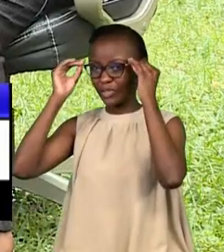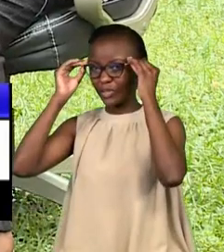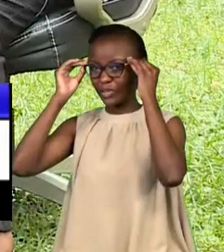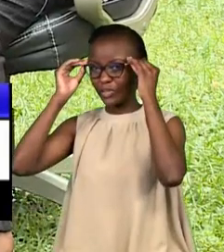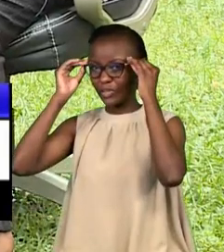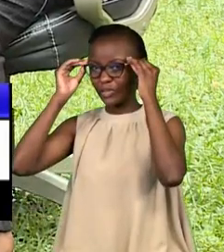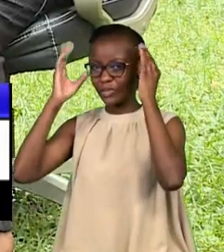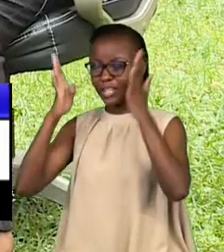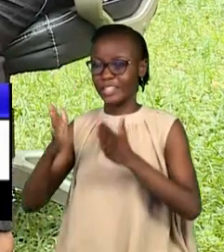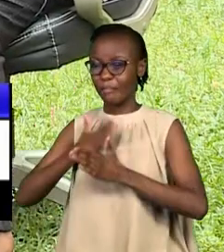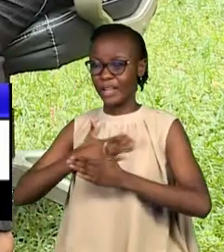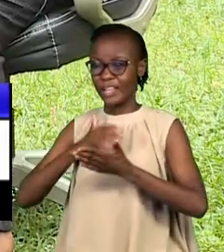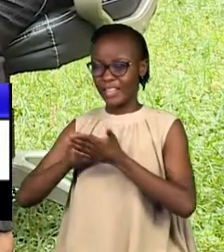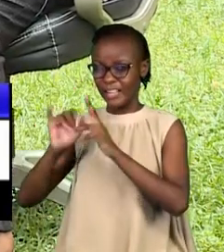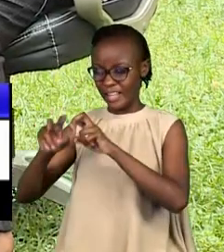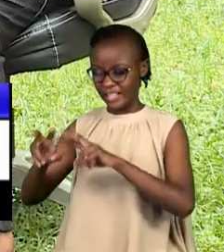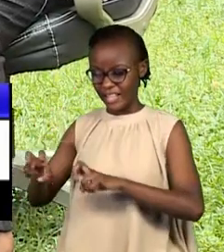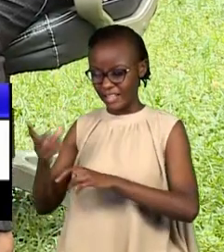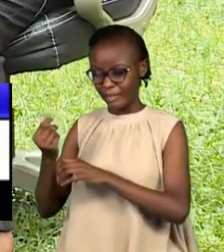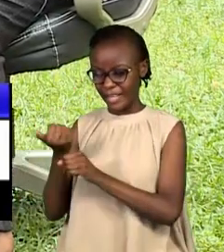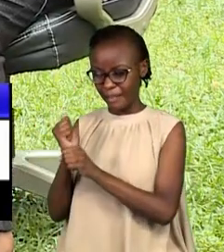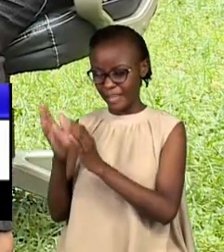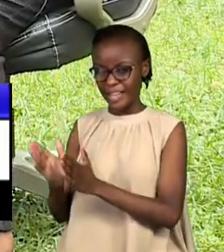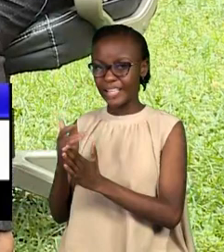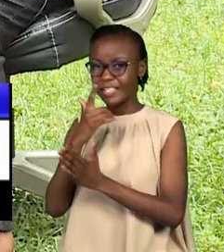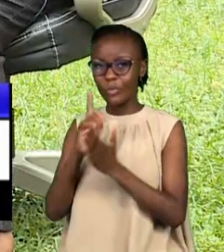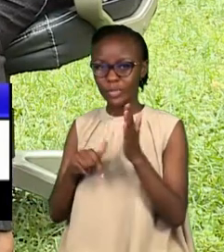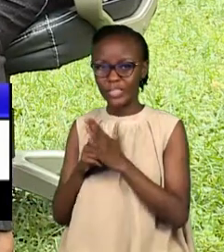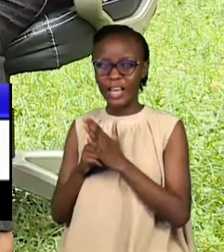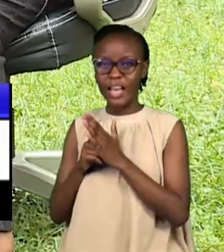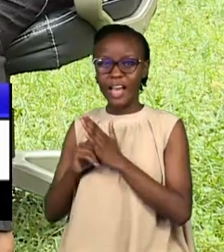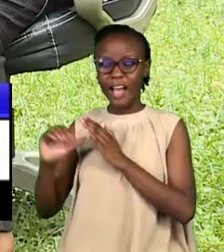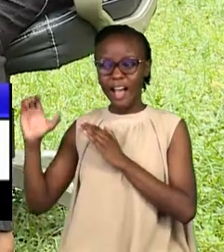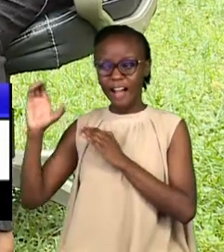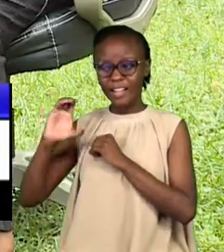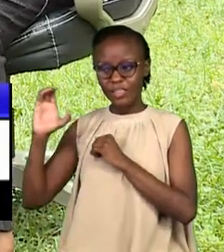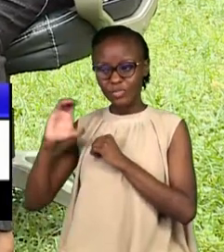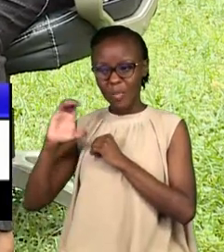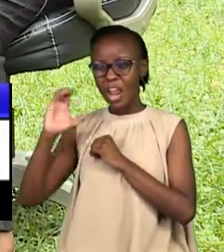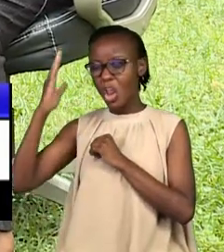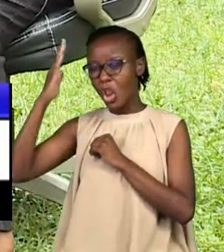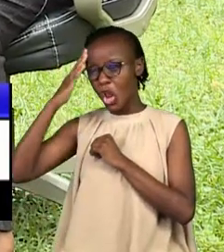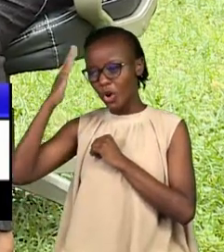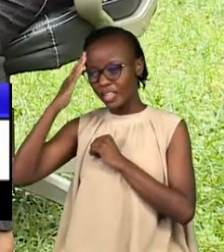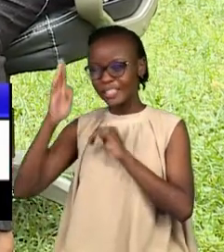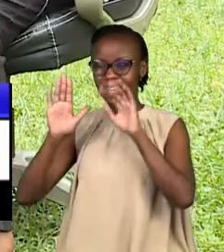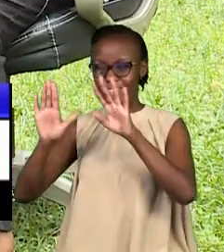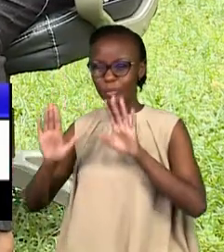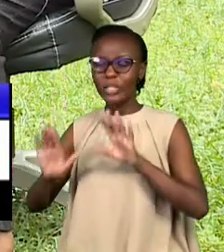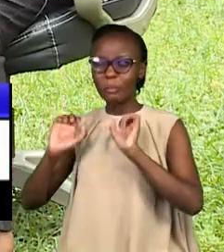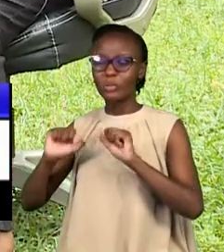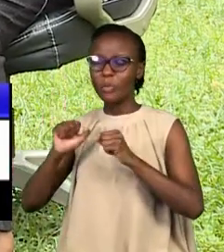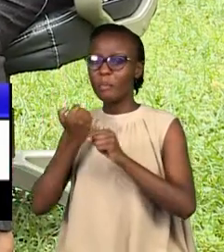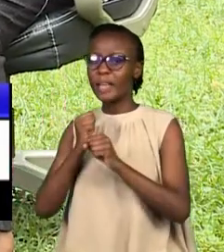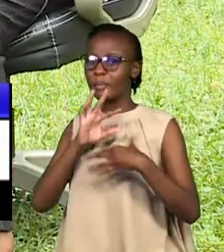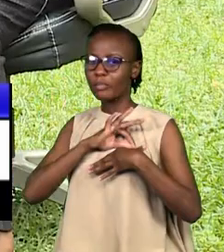a money maker. But I actually didn't say that. I used to say consumer behavior knowledge is a money maker. I was teaching them consumer behavior,